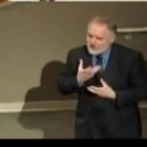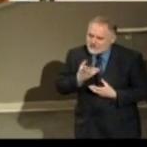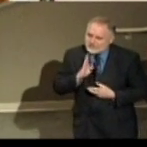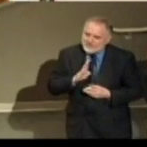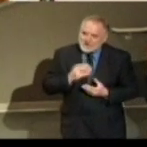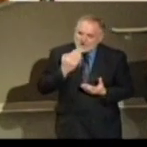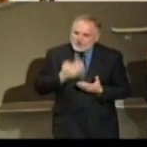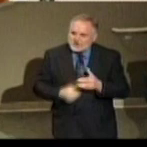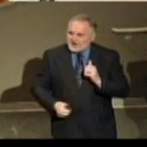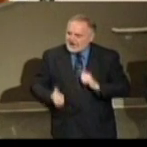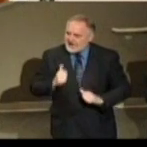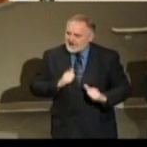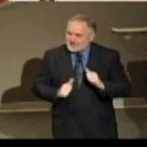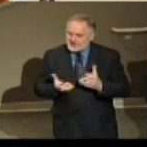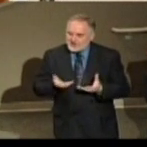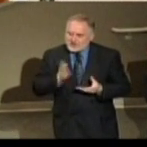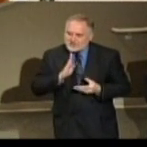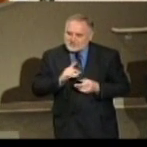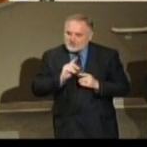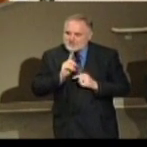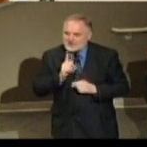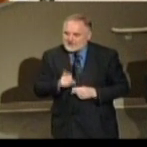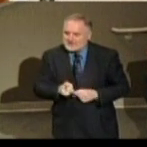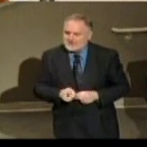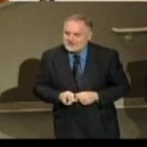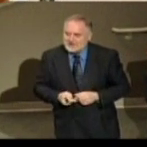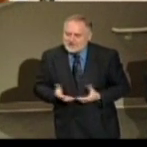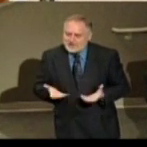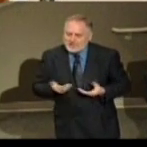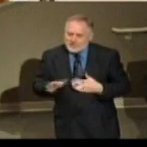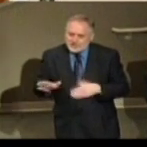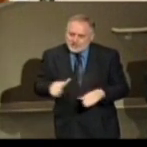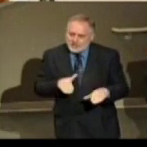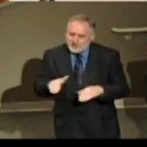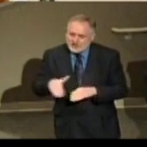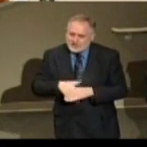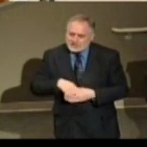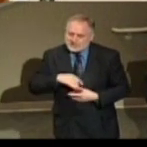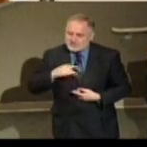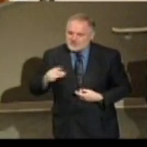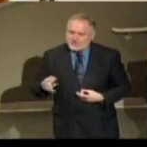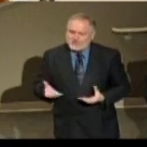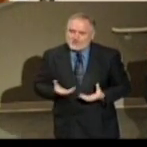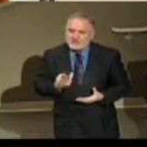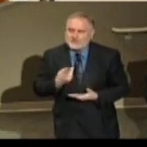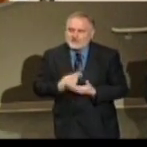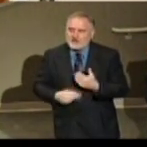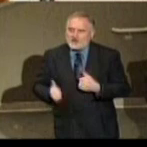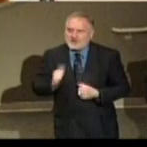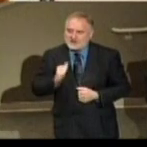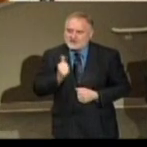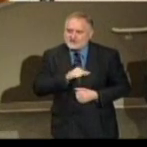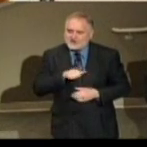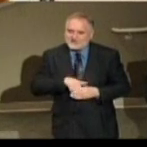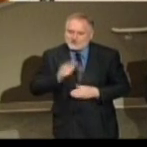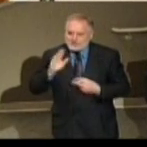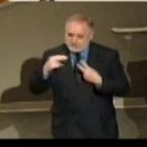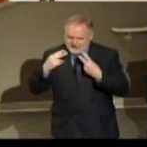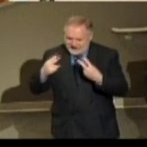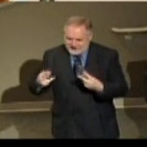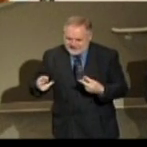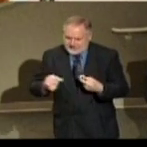We want to be real. We want to walk in the Spirit. We want to humble ourselves in your